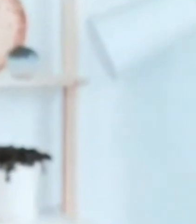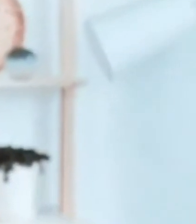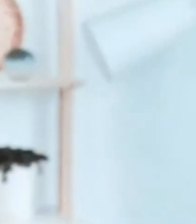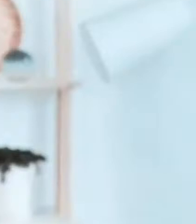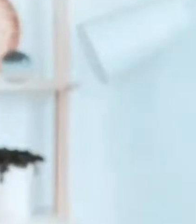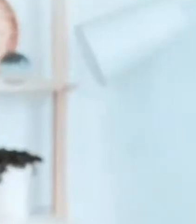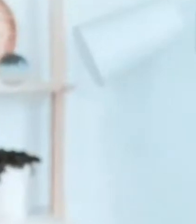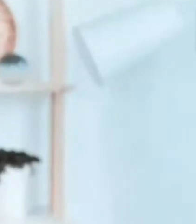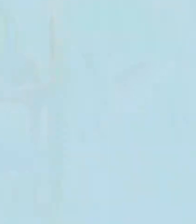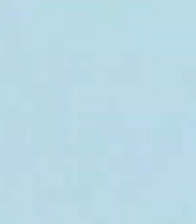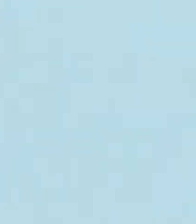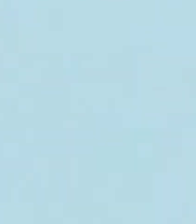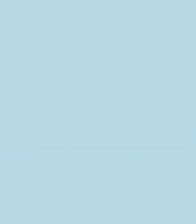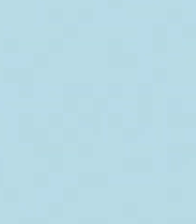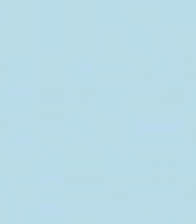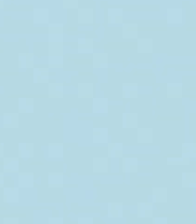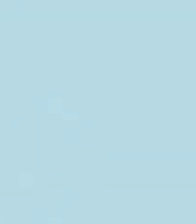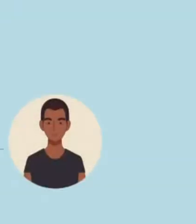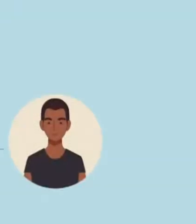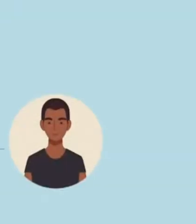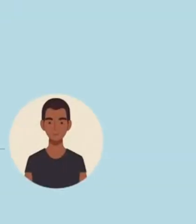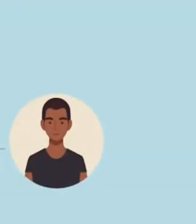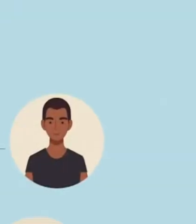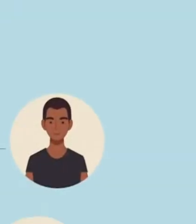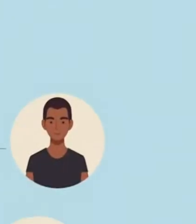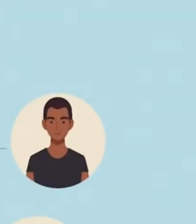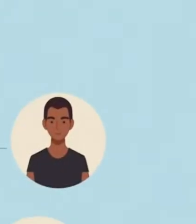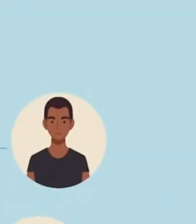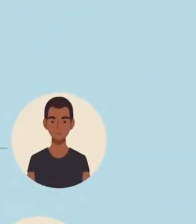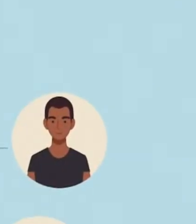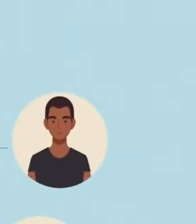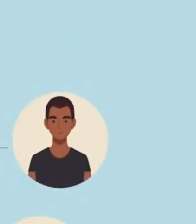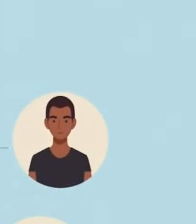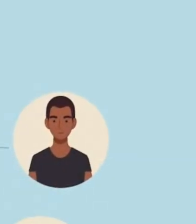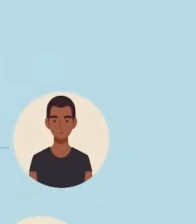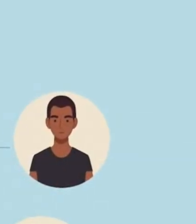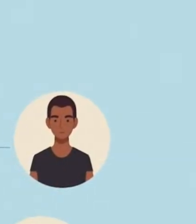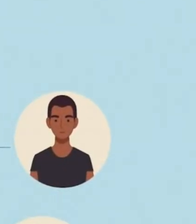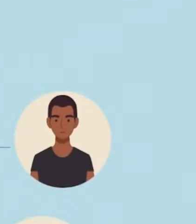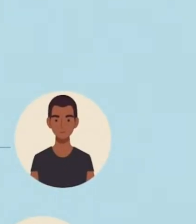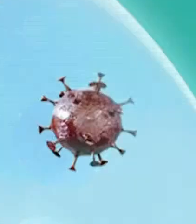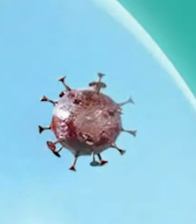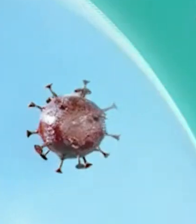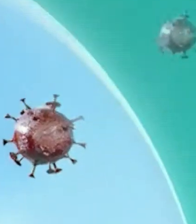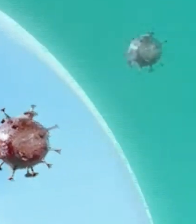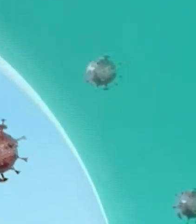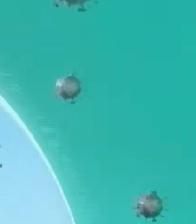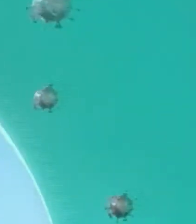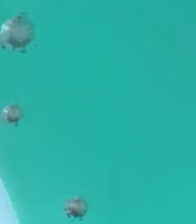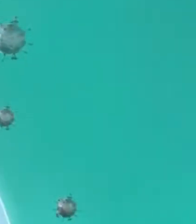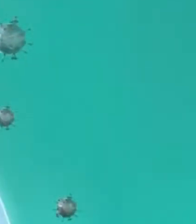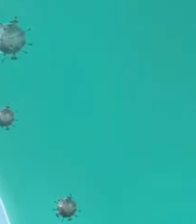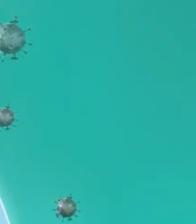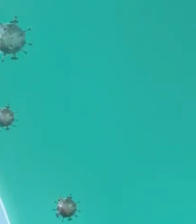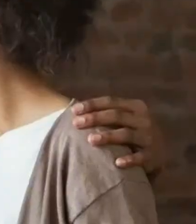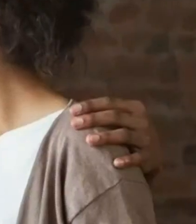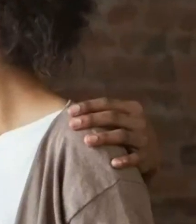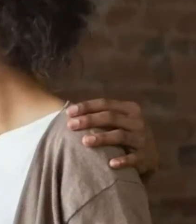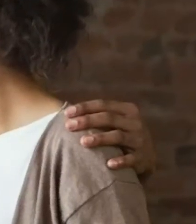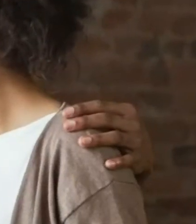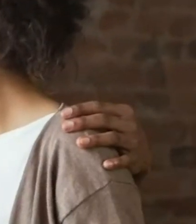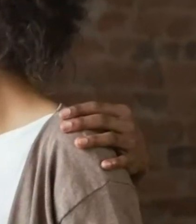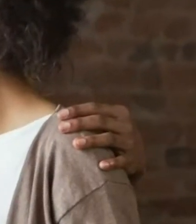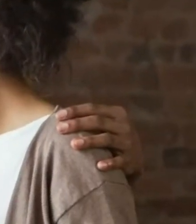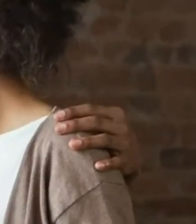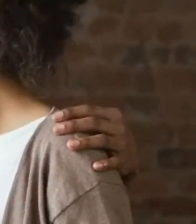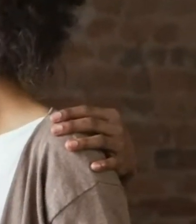Self-isolation means persons' movement are to be restricted to one area of the house, away from others within the household. There should be no visitors, no sharing